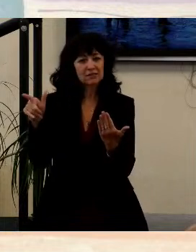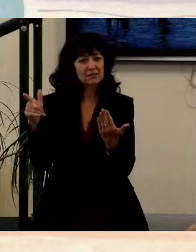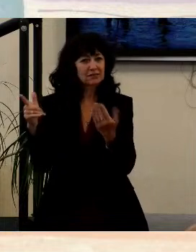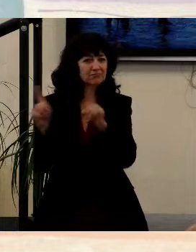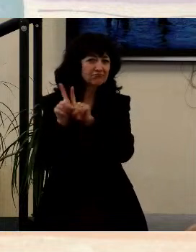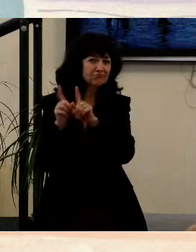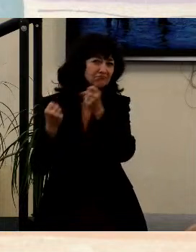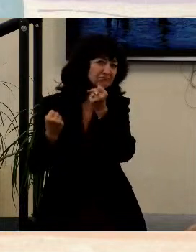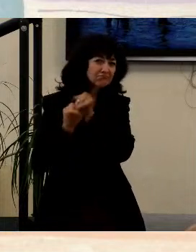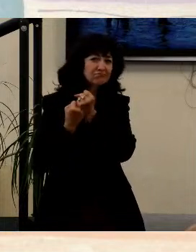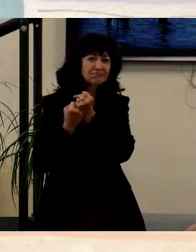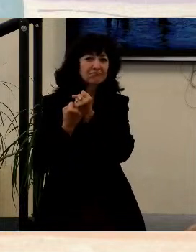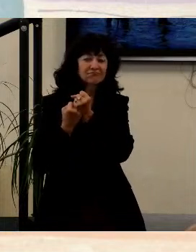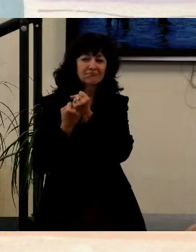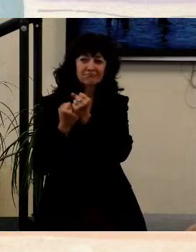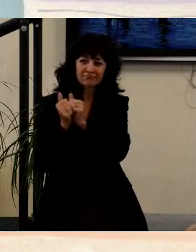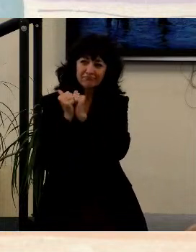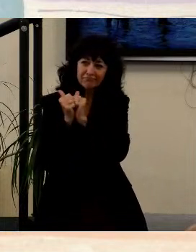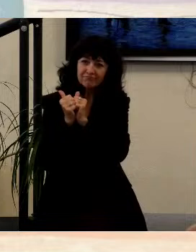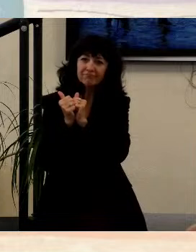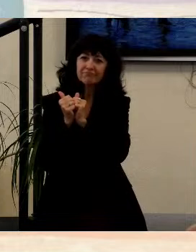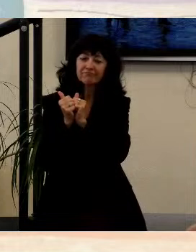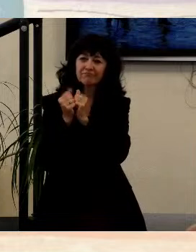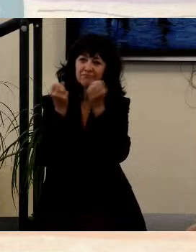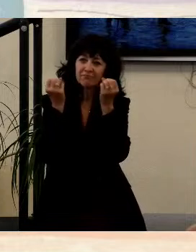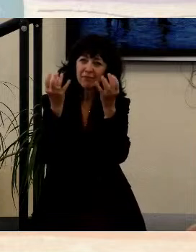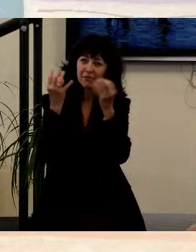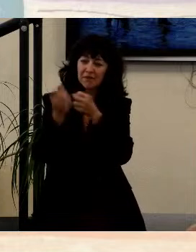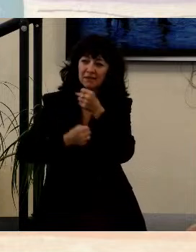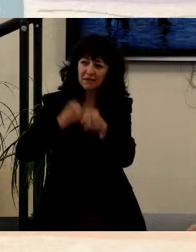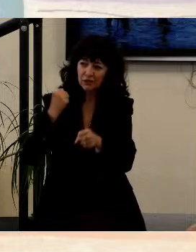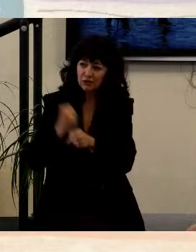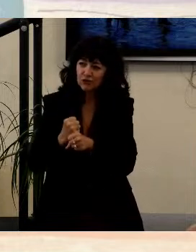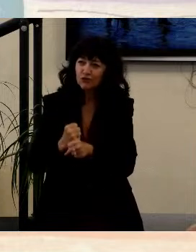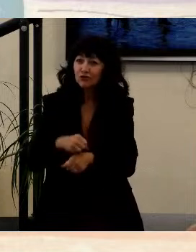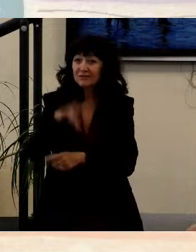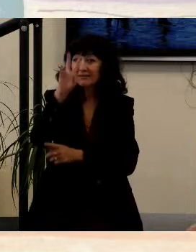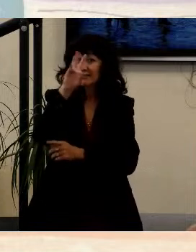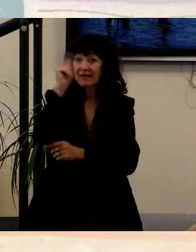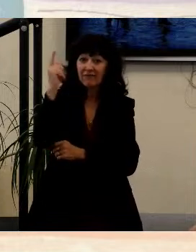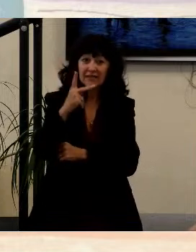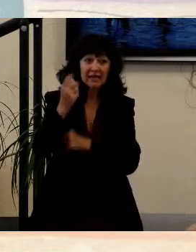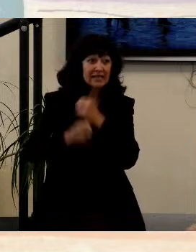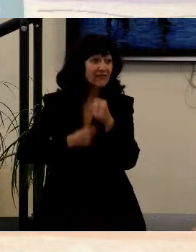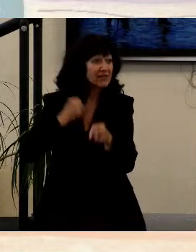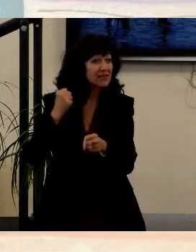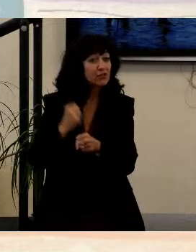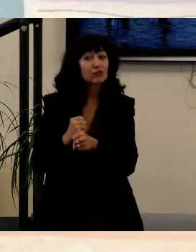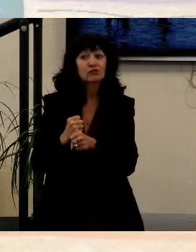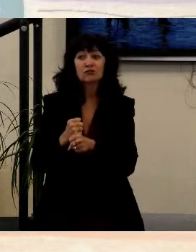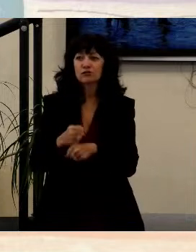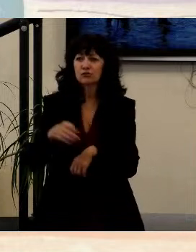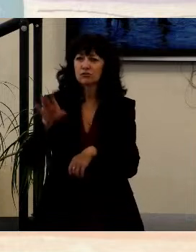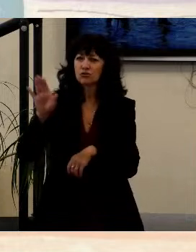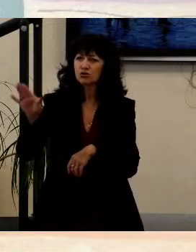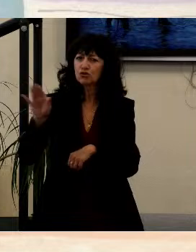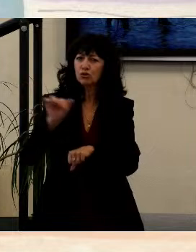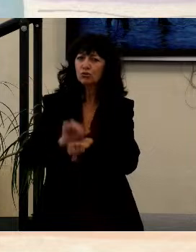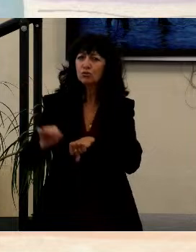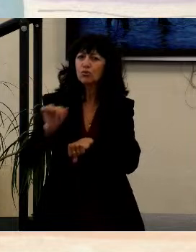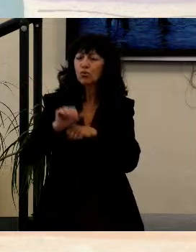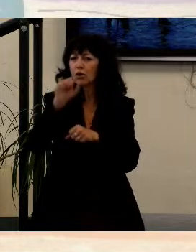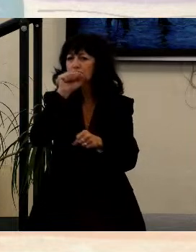for her service as First Lady for the last 7.5 years, for this tremendous work that she's done. And it's always